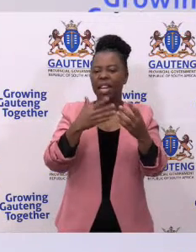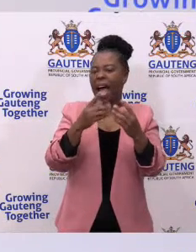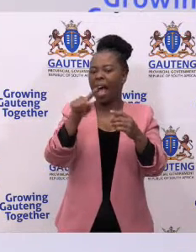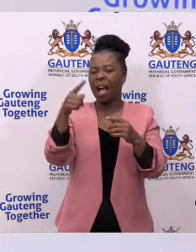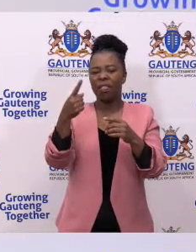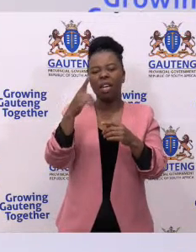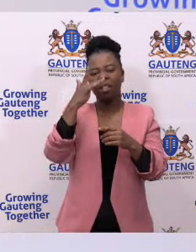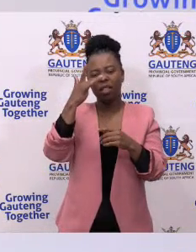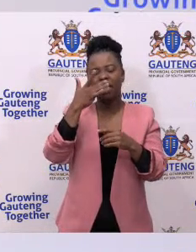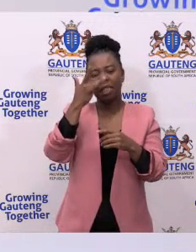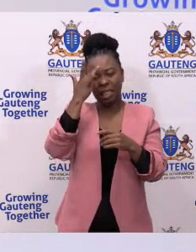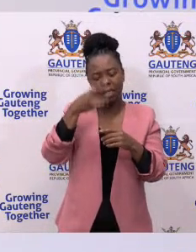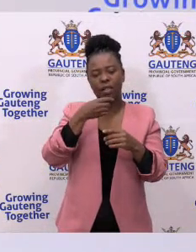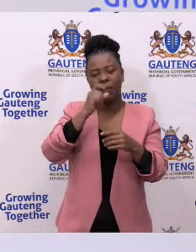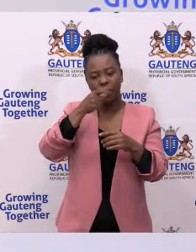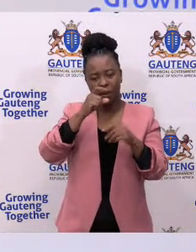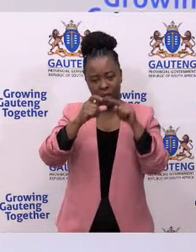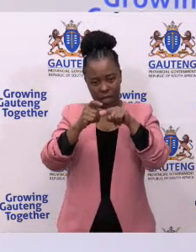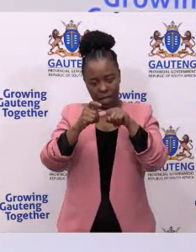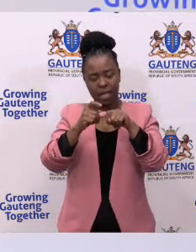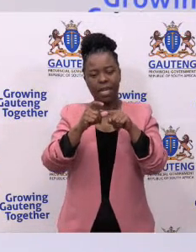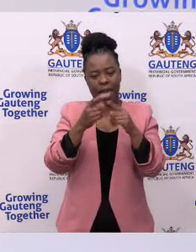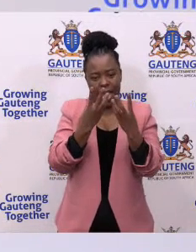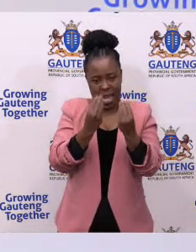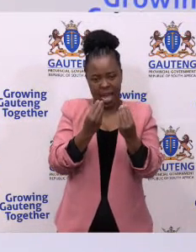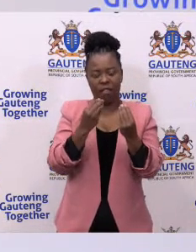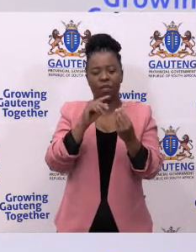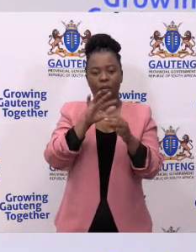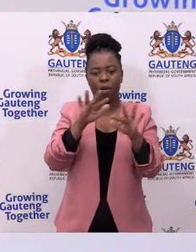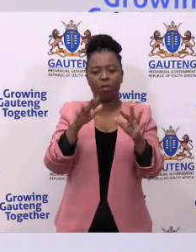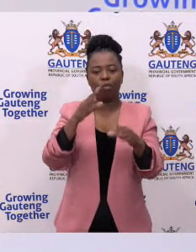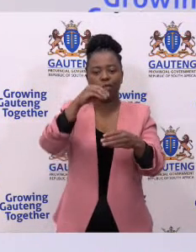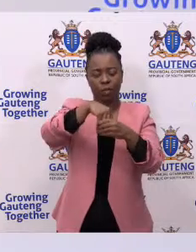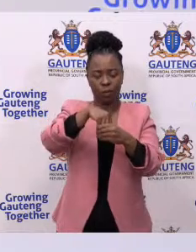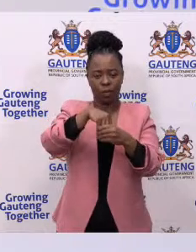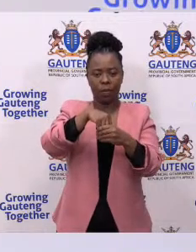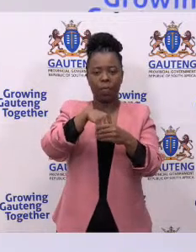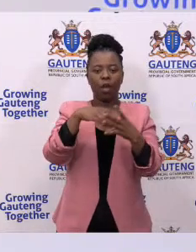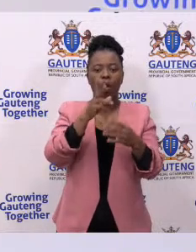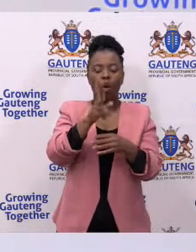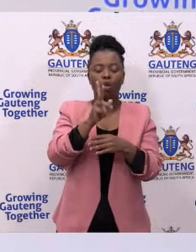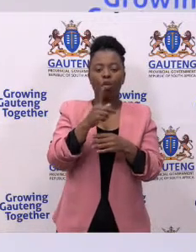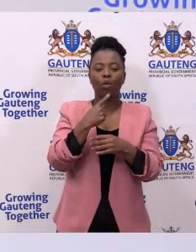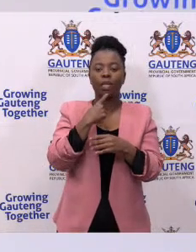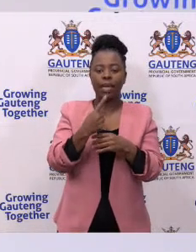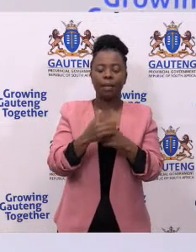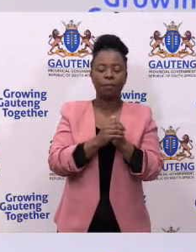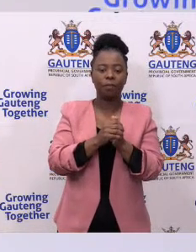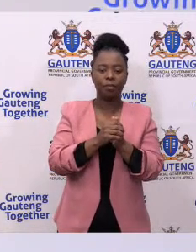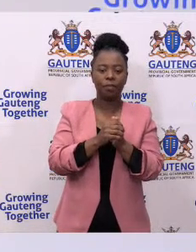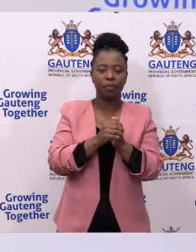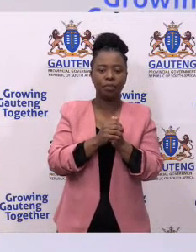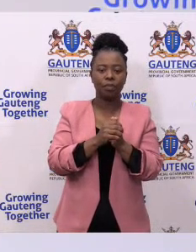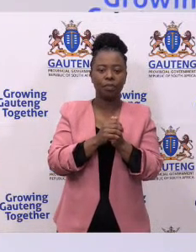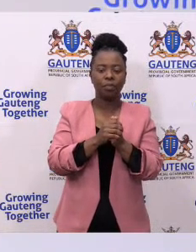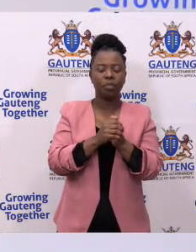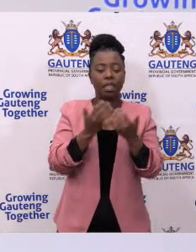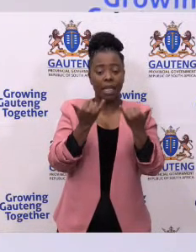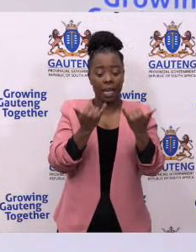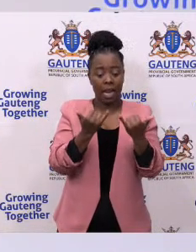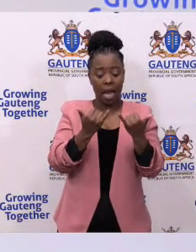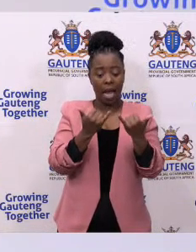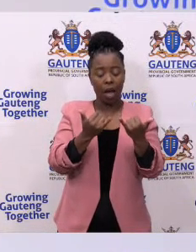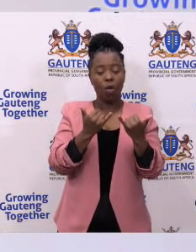anticoagulants, they do come in handy in this regard. Maybe just to also mention, whilst we are here, that we are dealing with a number